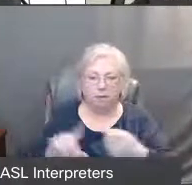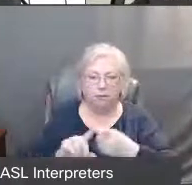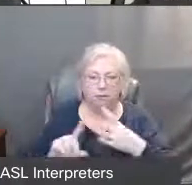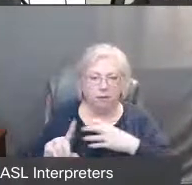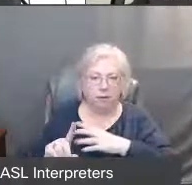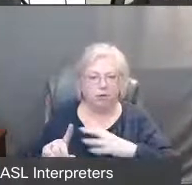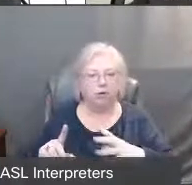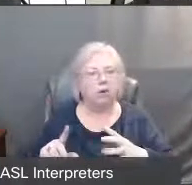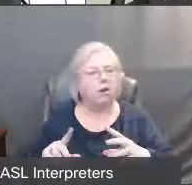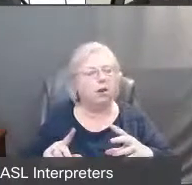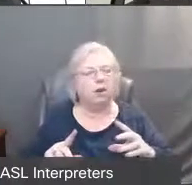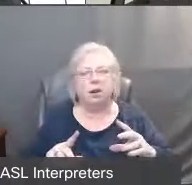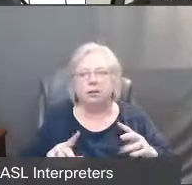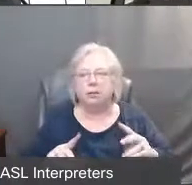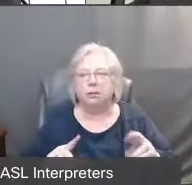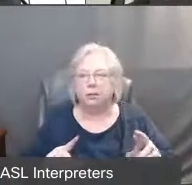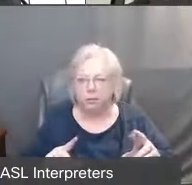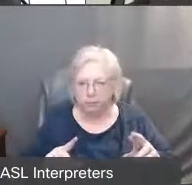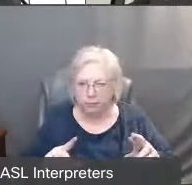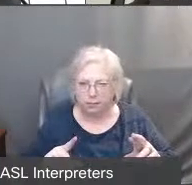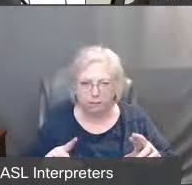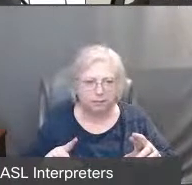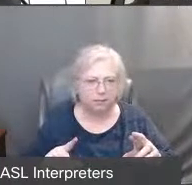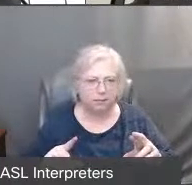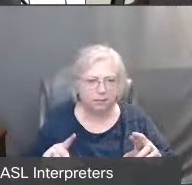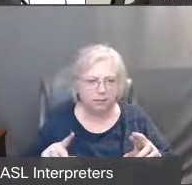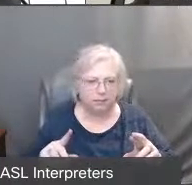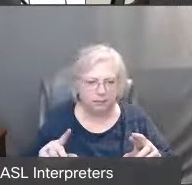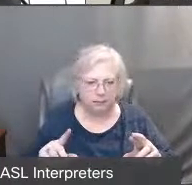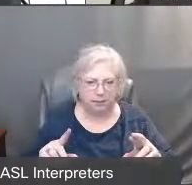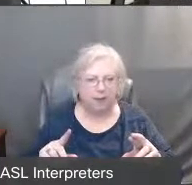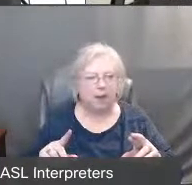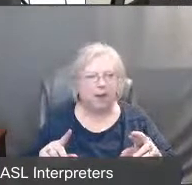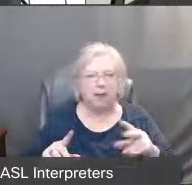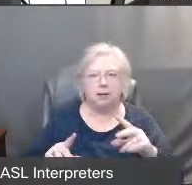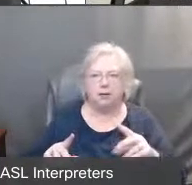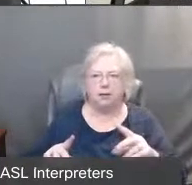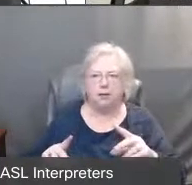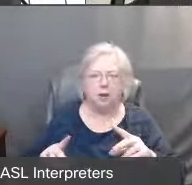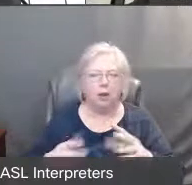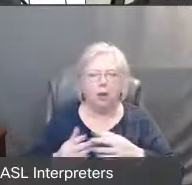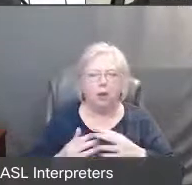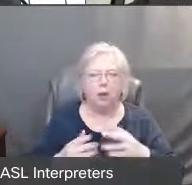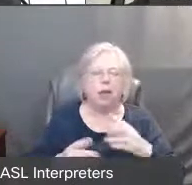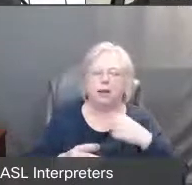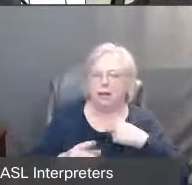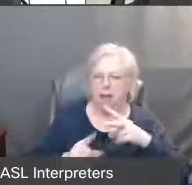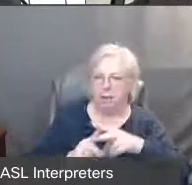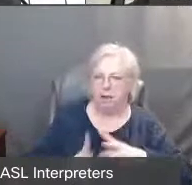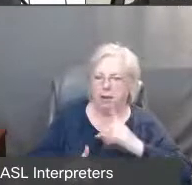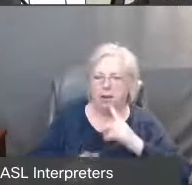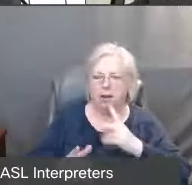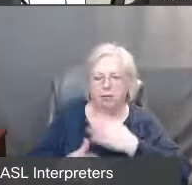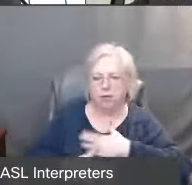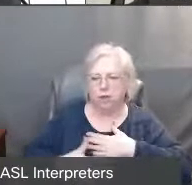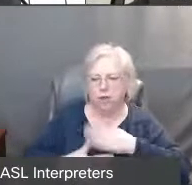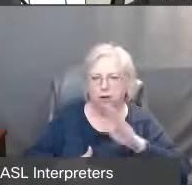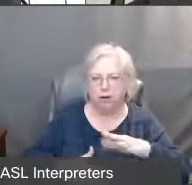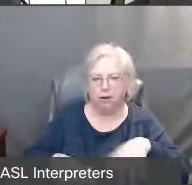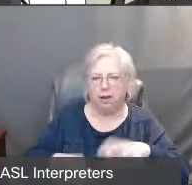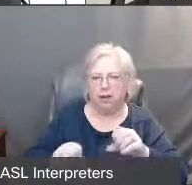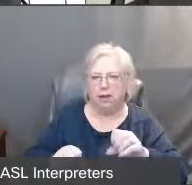Mr. Chair, the only comment, observation I had, this is, the applicant, I appreciate whatever the vote outcome is. I appreciate you